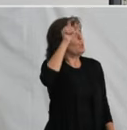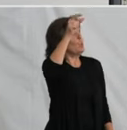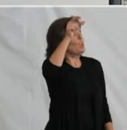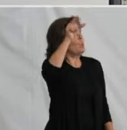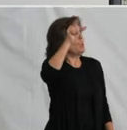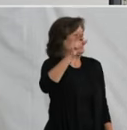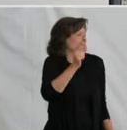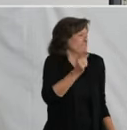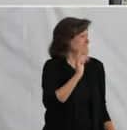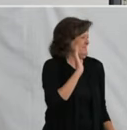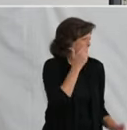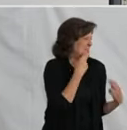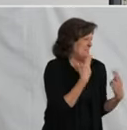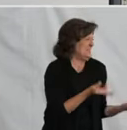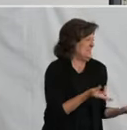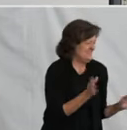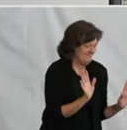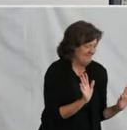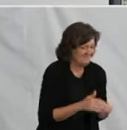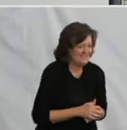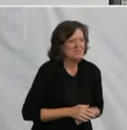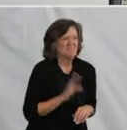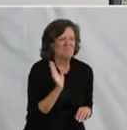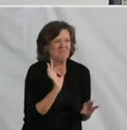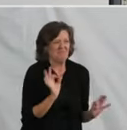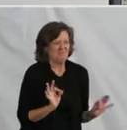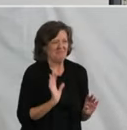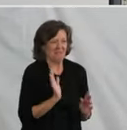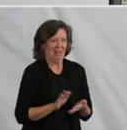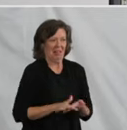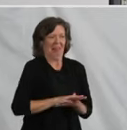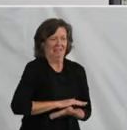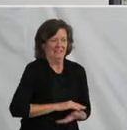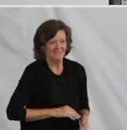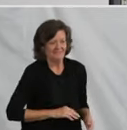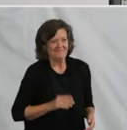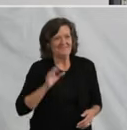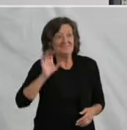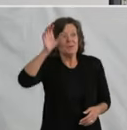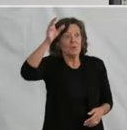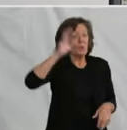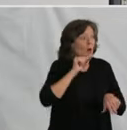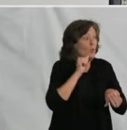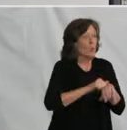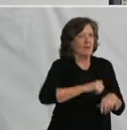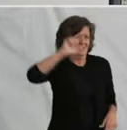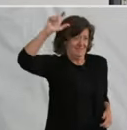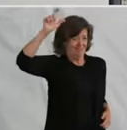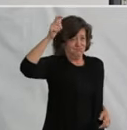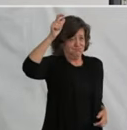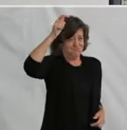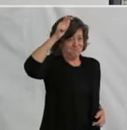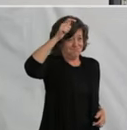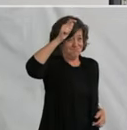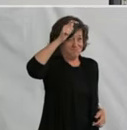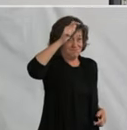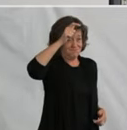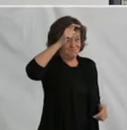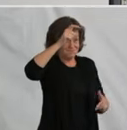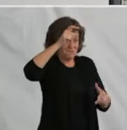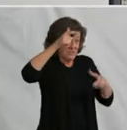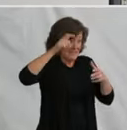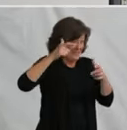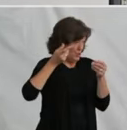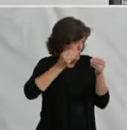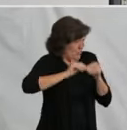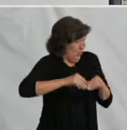So nobody would know what it was up to. Coming out of the sky, gaining velocity as it fell, gaining mass as it gained velocity, coming